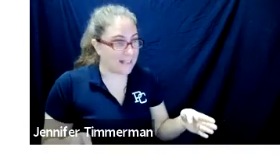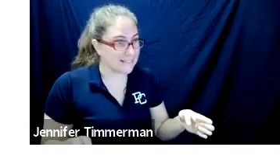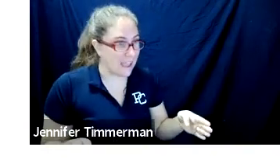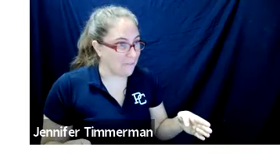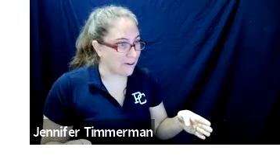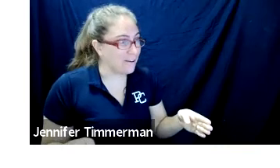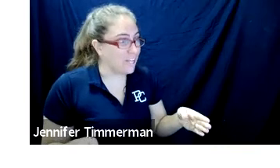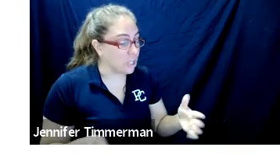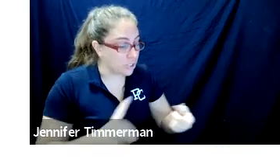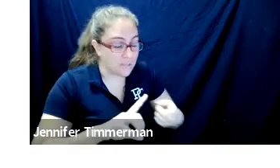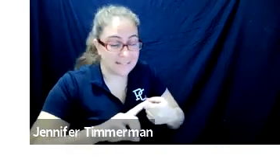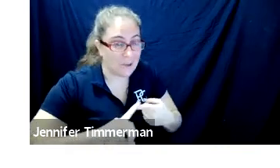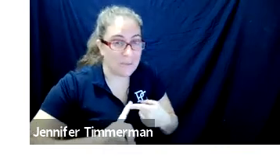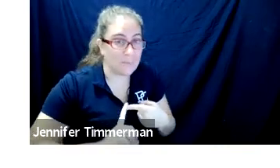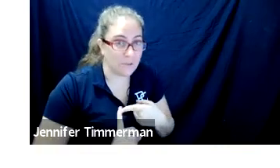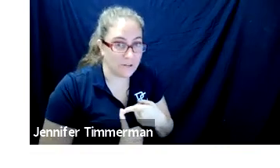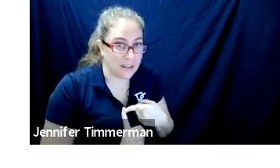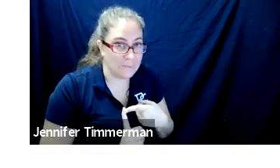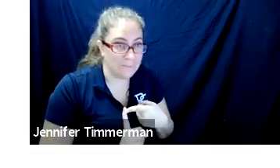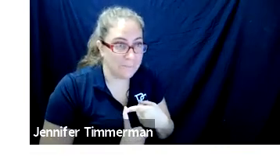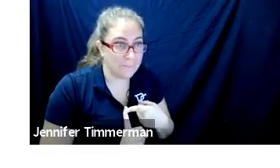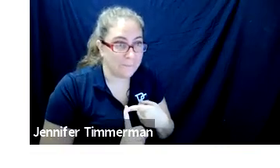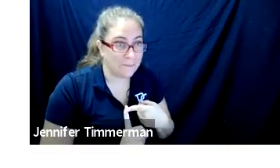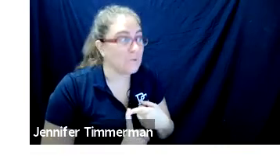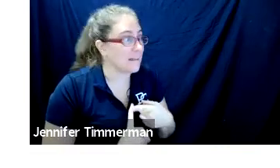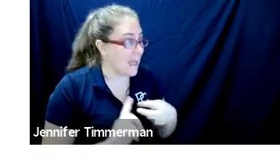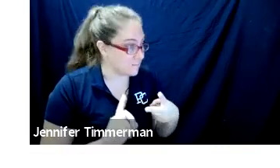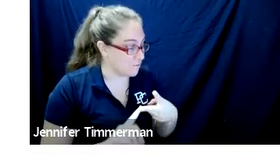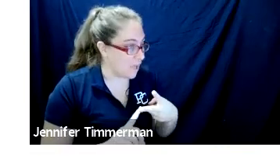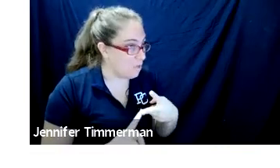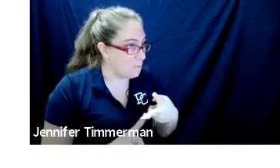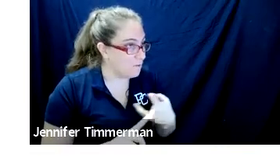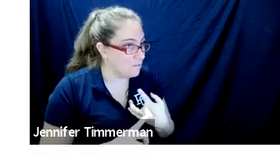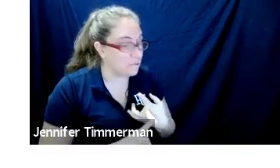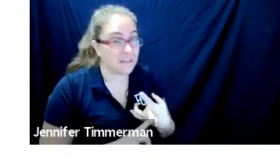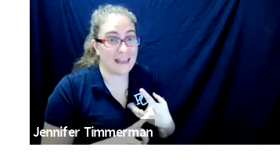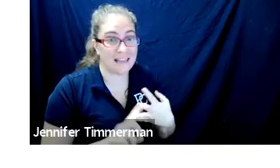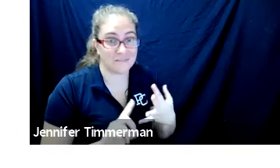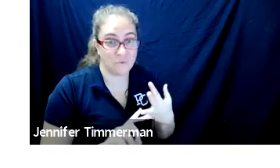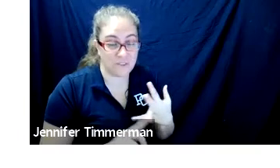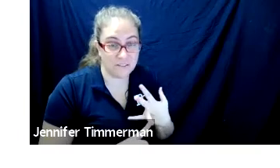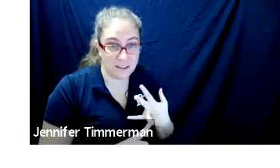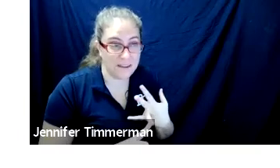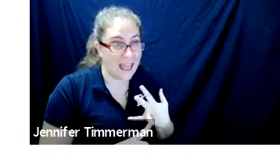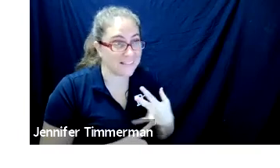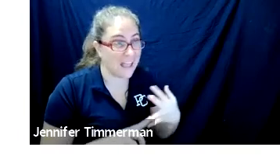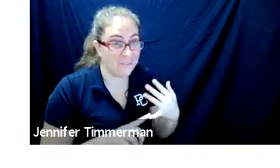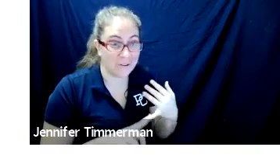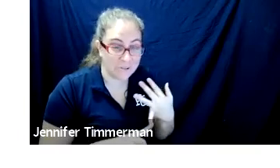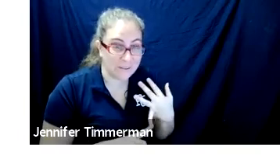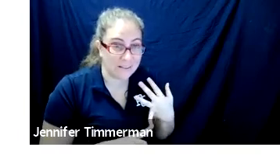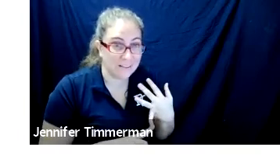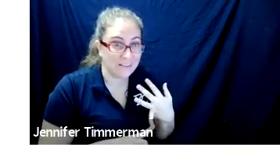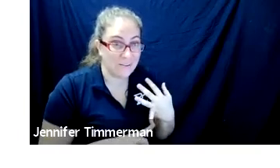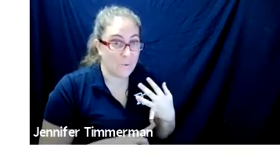the last hour. You can tell people your name. You can ask for help. You can ask for their name and ask how